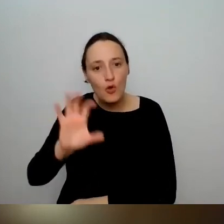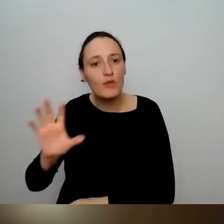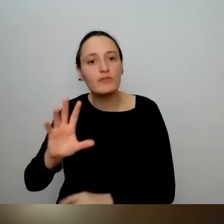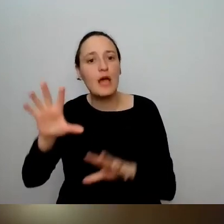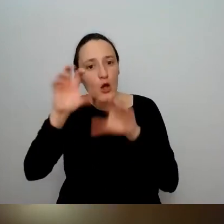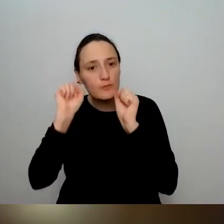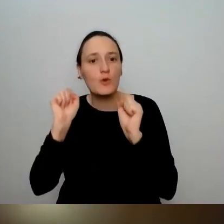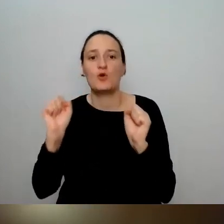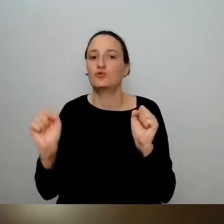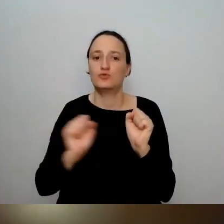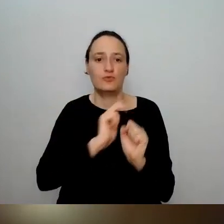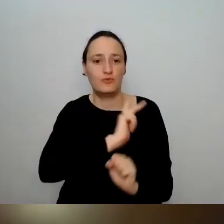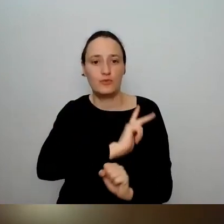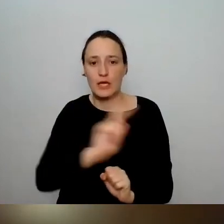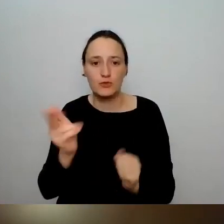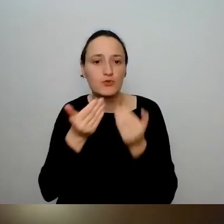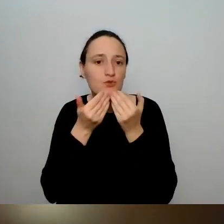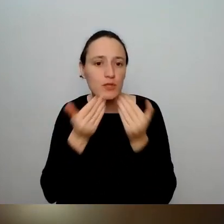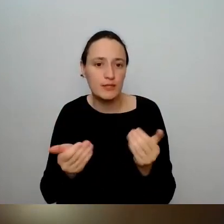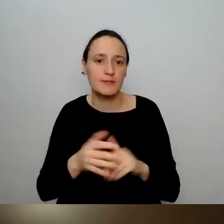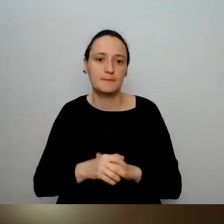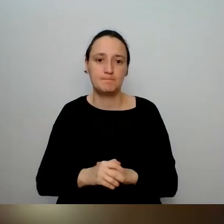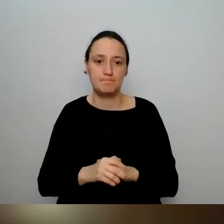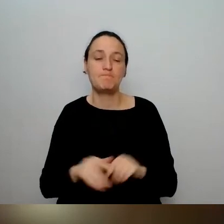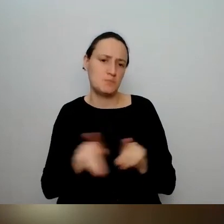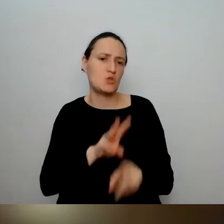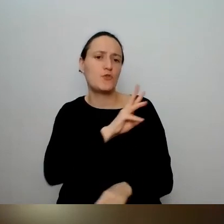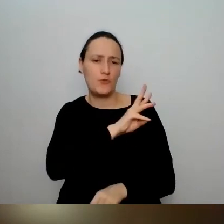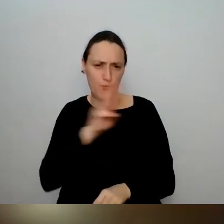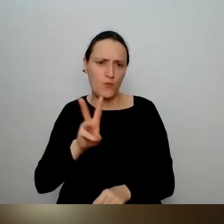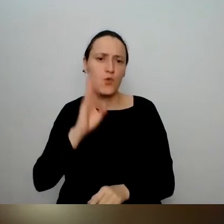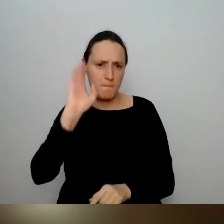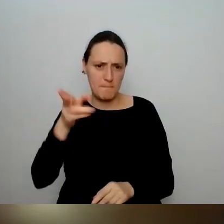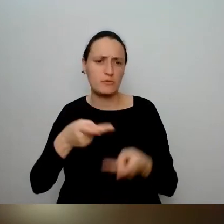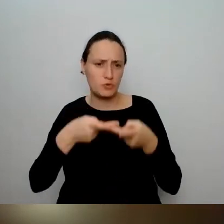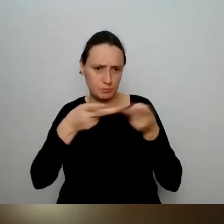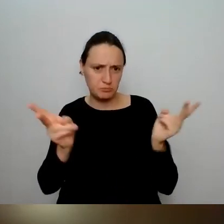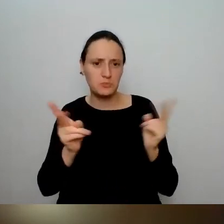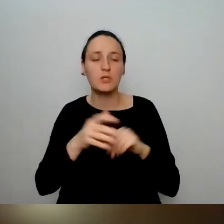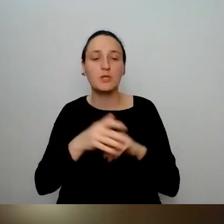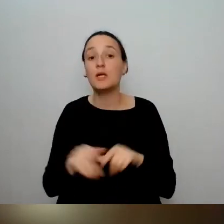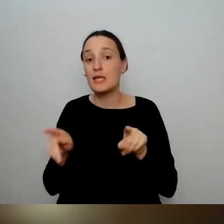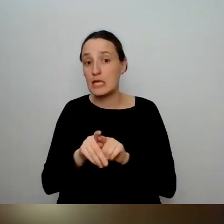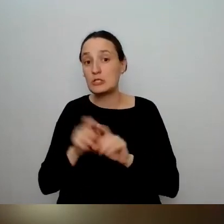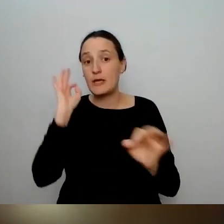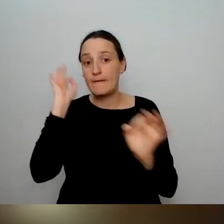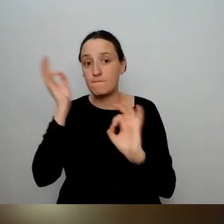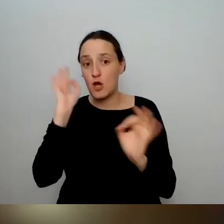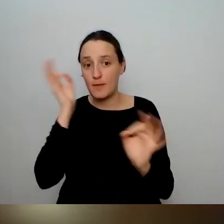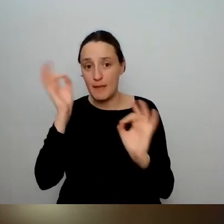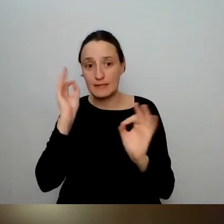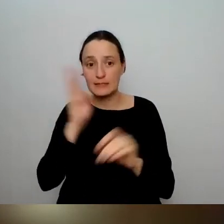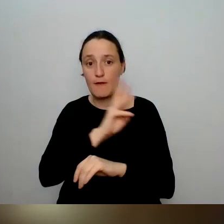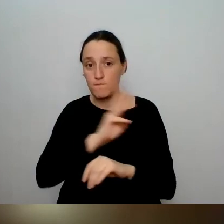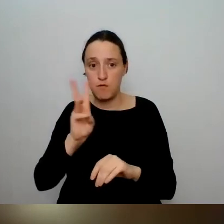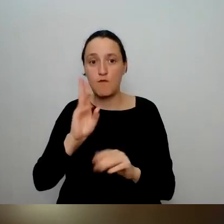further information, which will be posted on our websites and on Facebook and Instagram pages of Polaris OPP Association